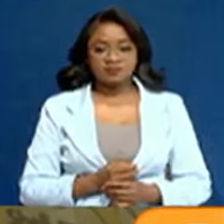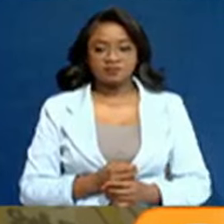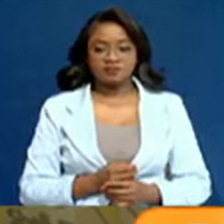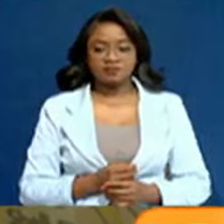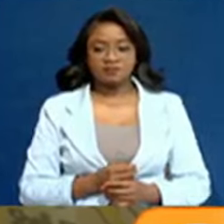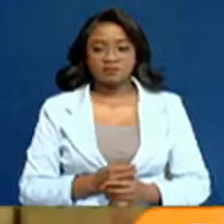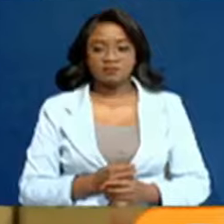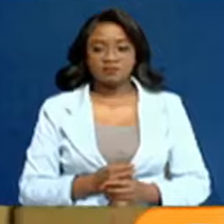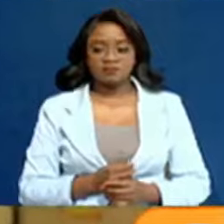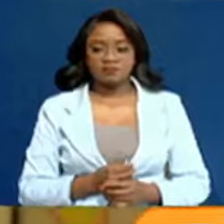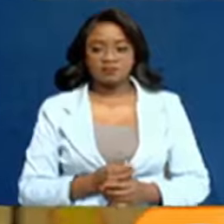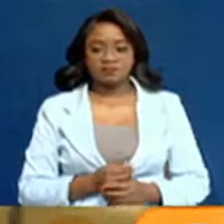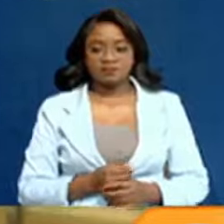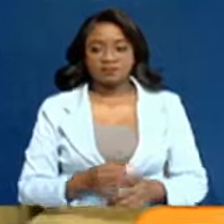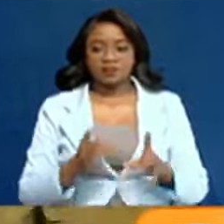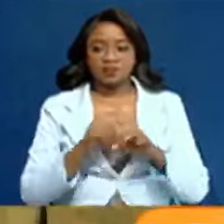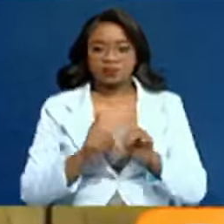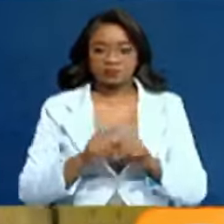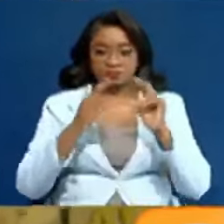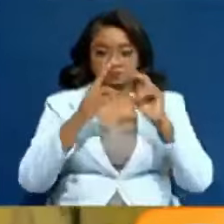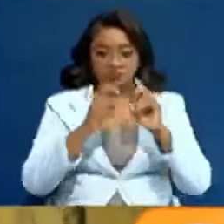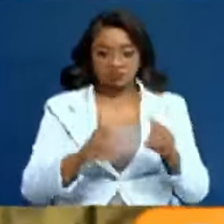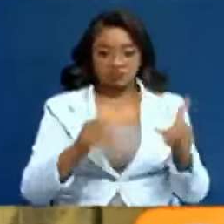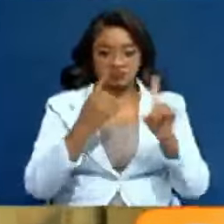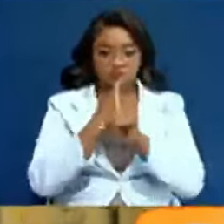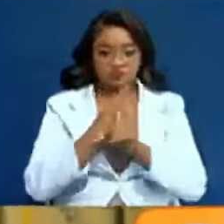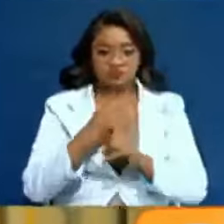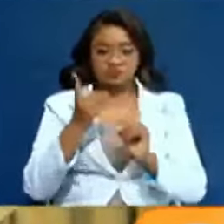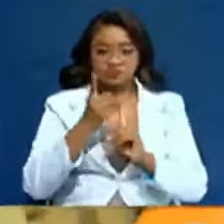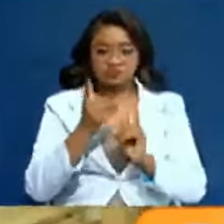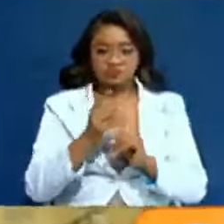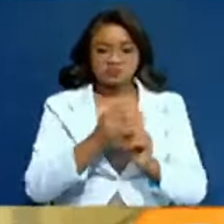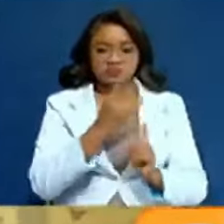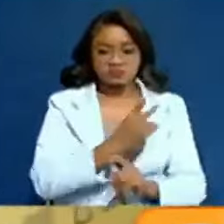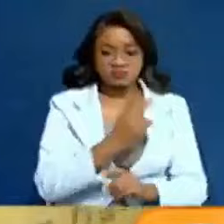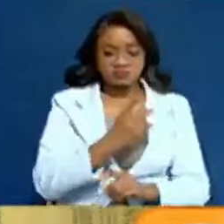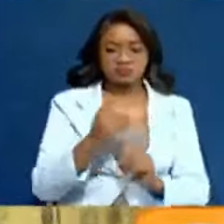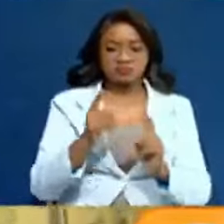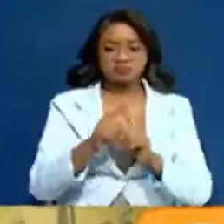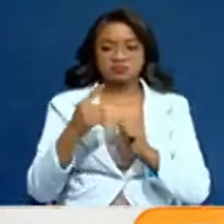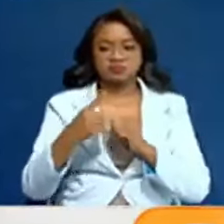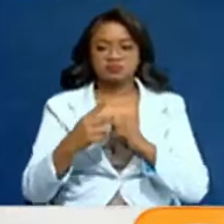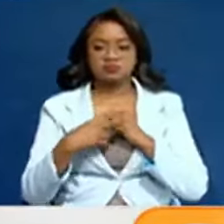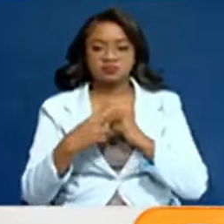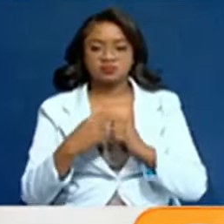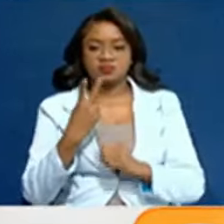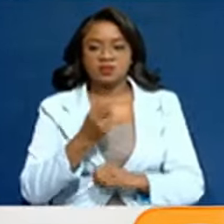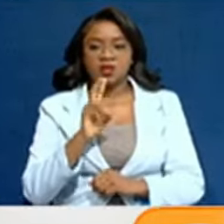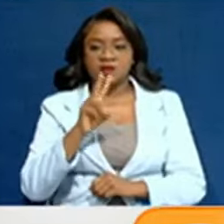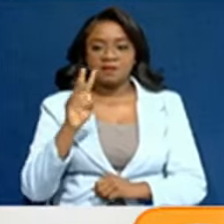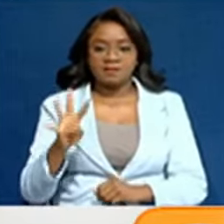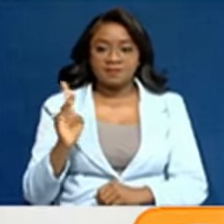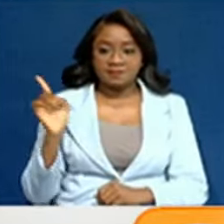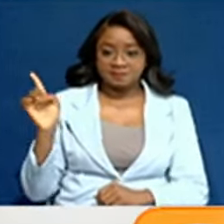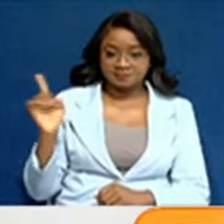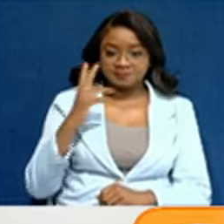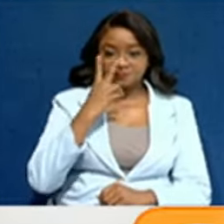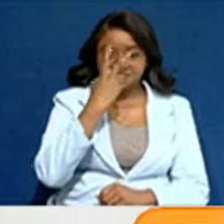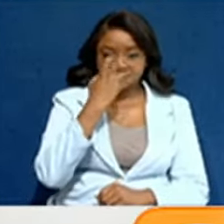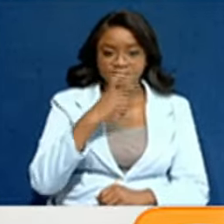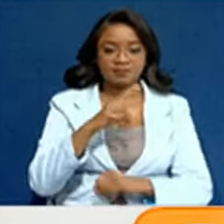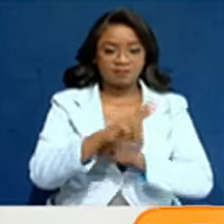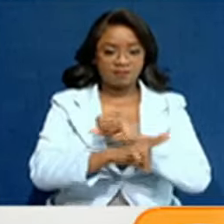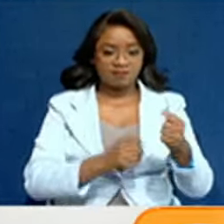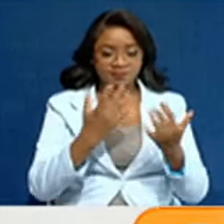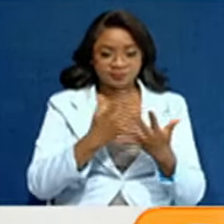incidences under investigation were reported on diverse dates of April and July 2024. In all the incidents, the suspects are said to have